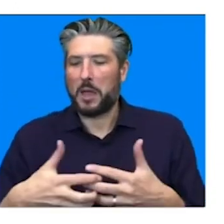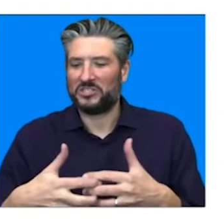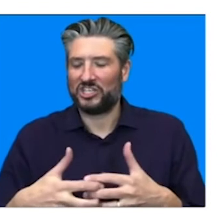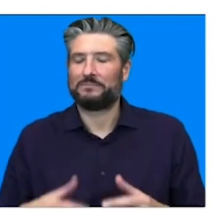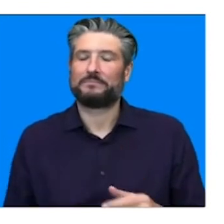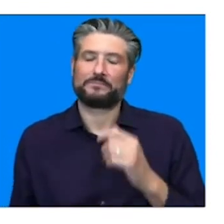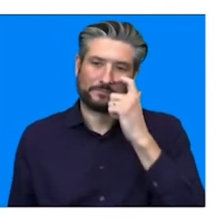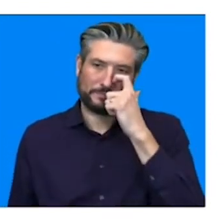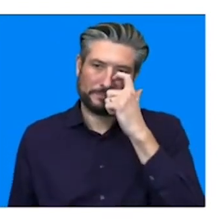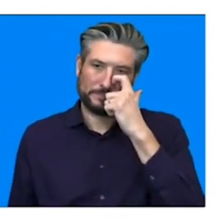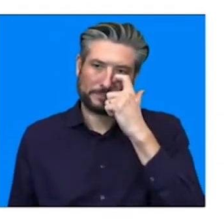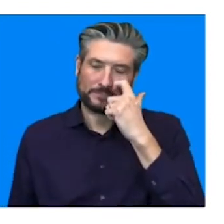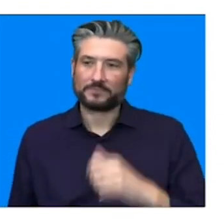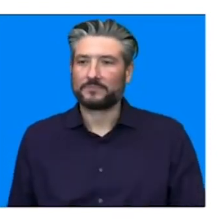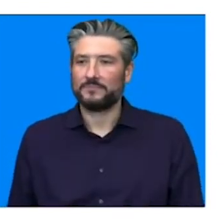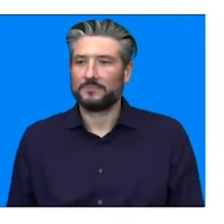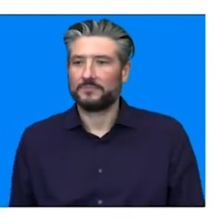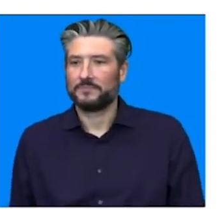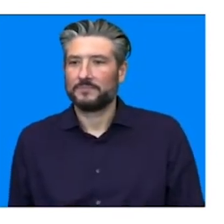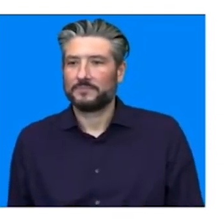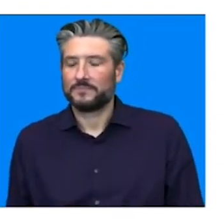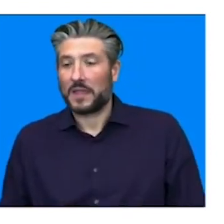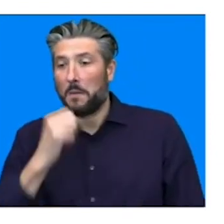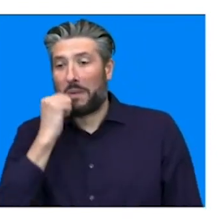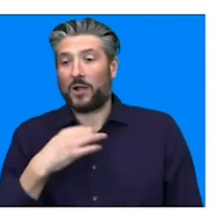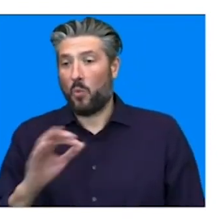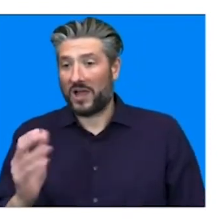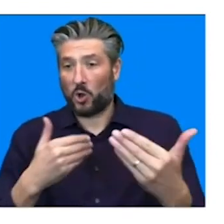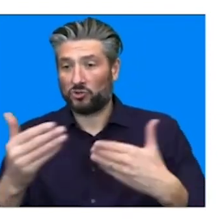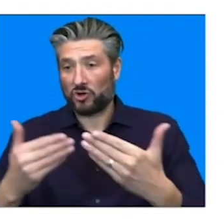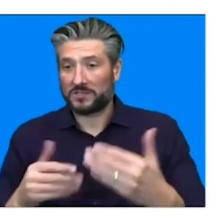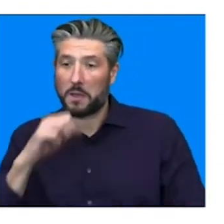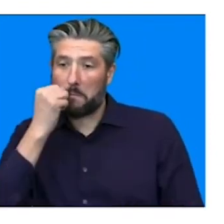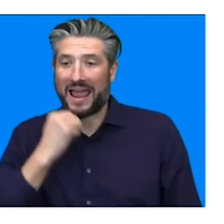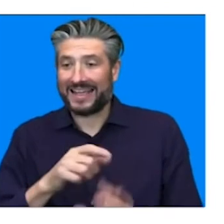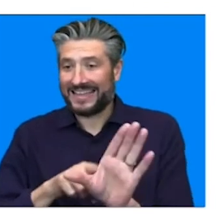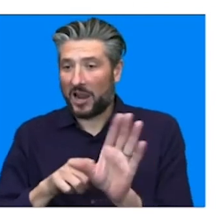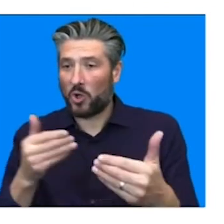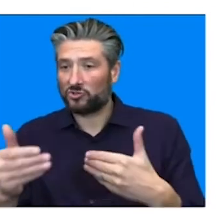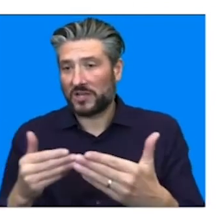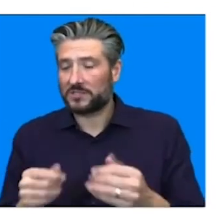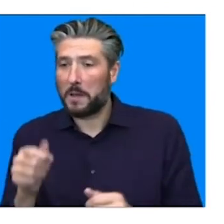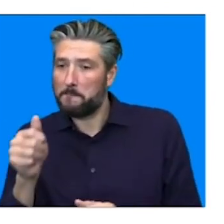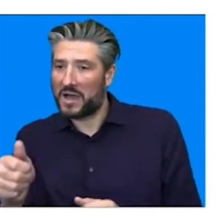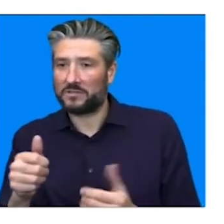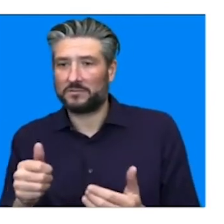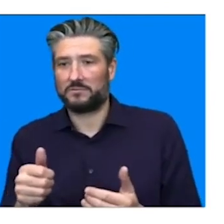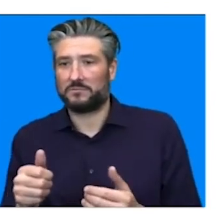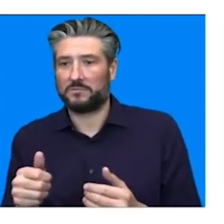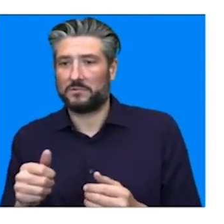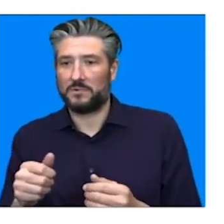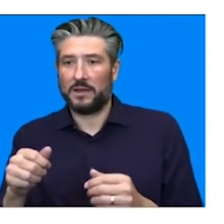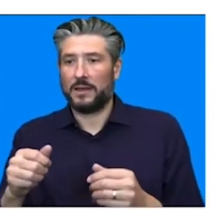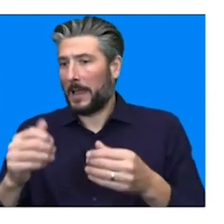Button default contrast. Button black and white contrast. Button black and yellow contrast. Button yellow and black contrast out of list. List with 5 items.